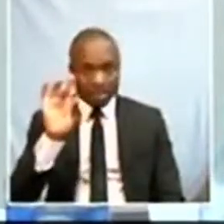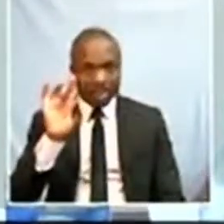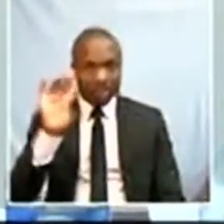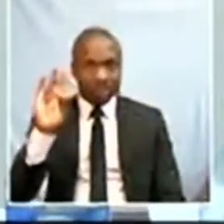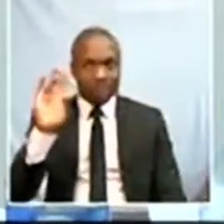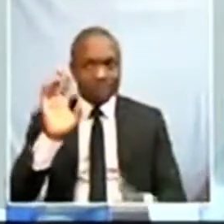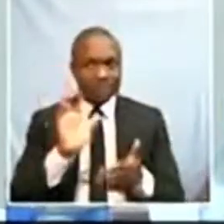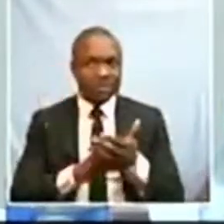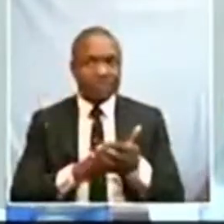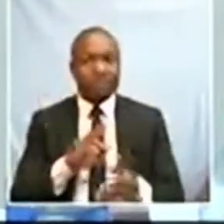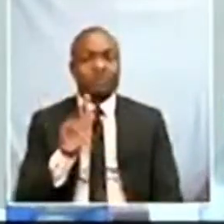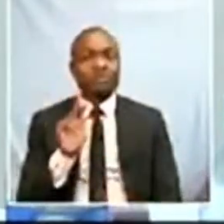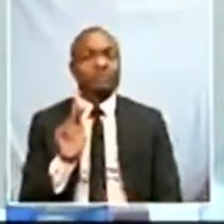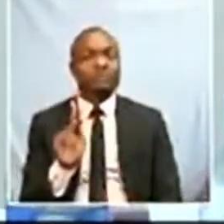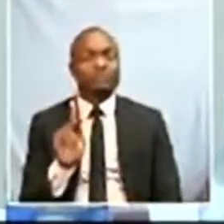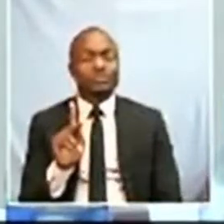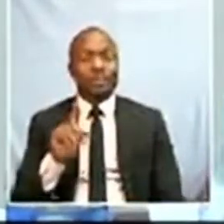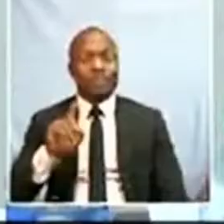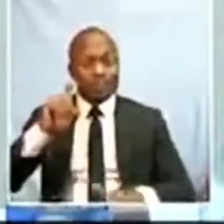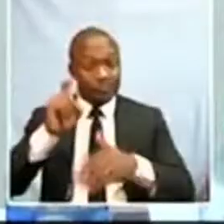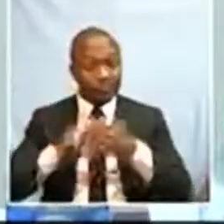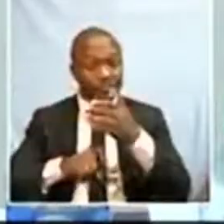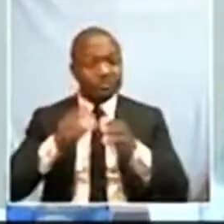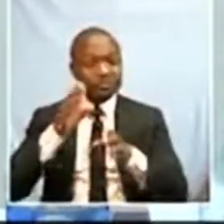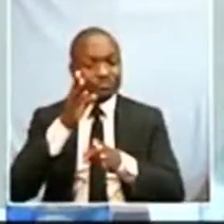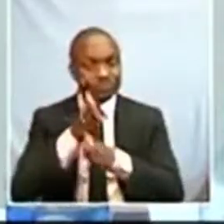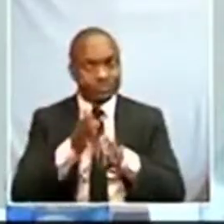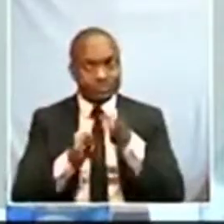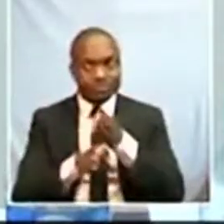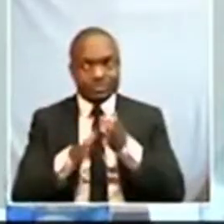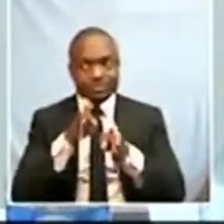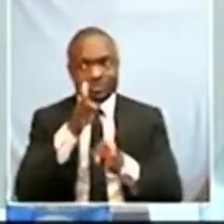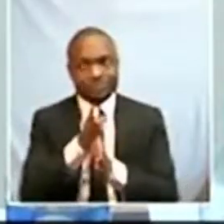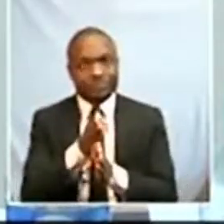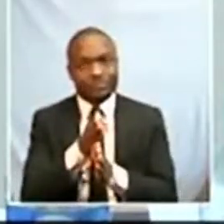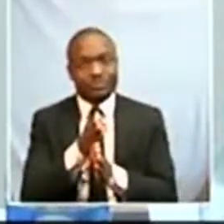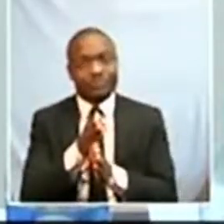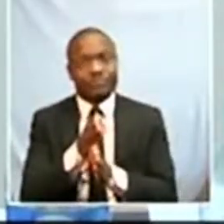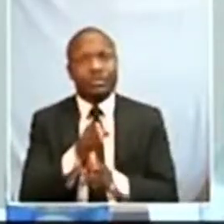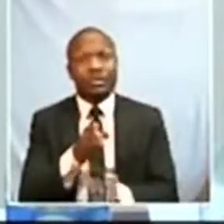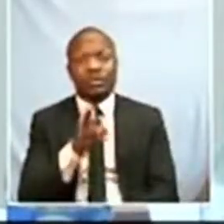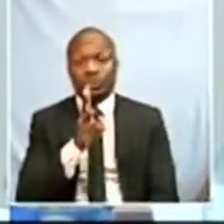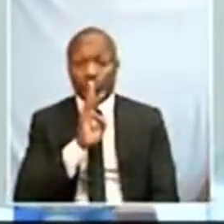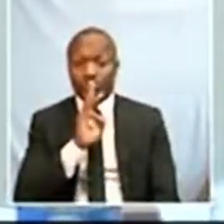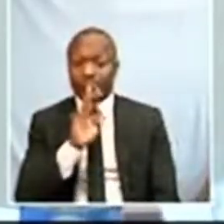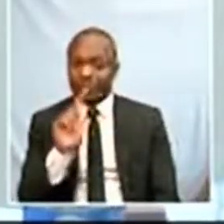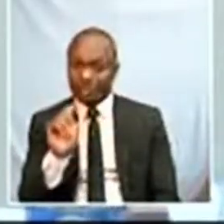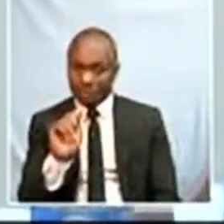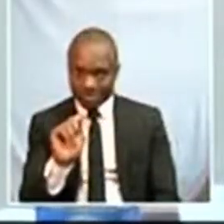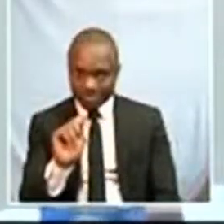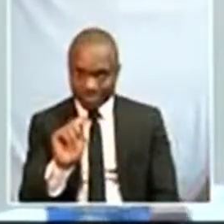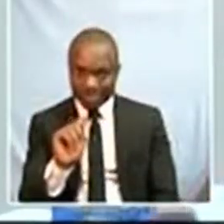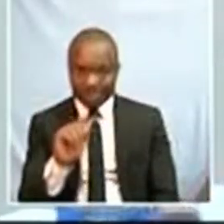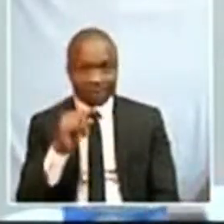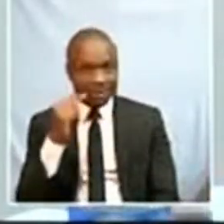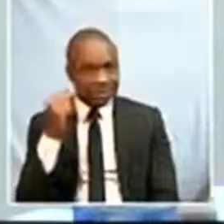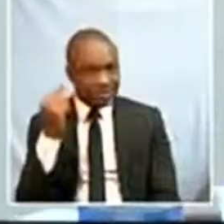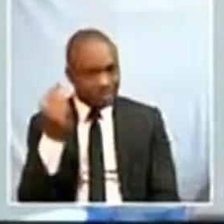687,000 kwacha. The cost of building flushable toilets only